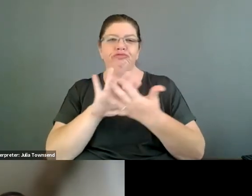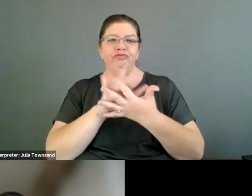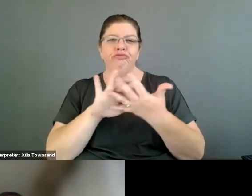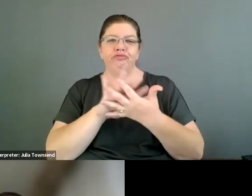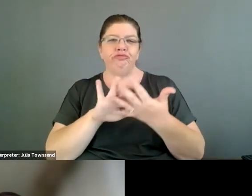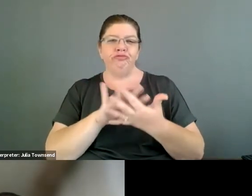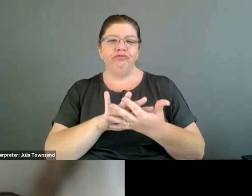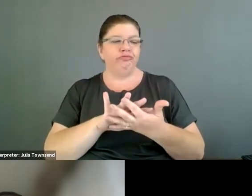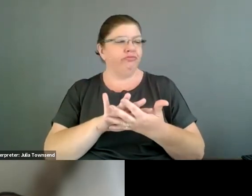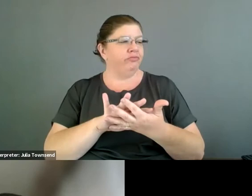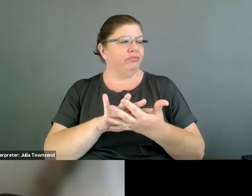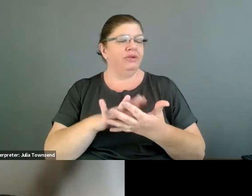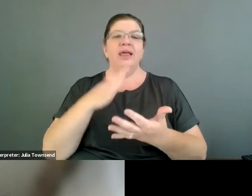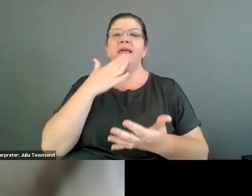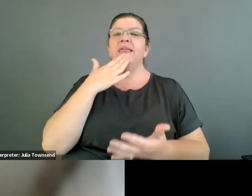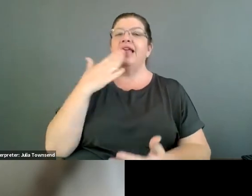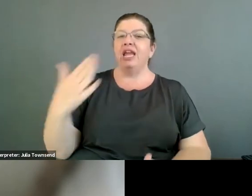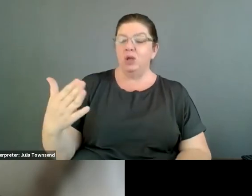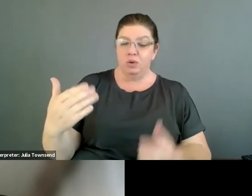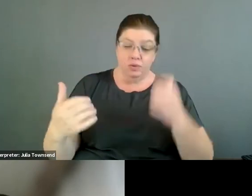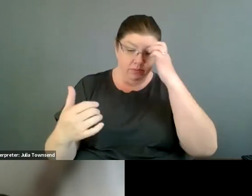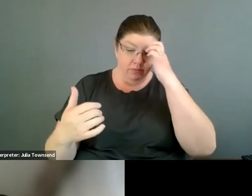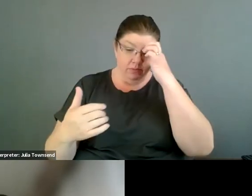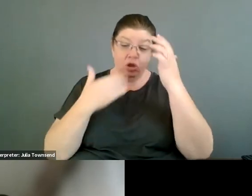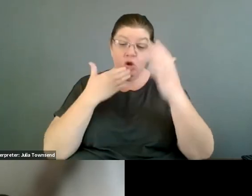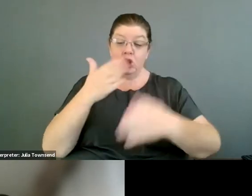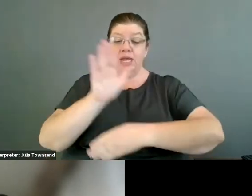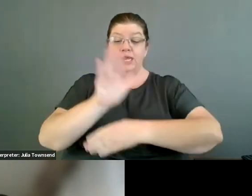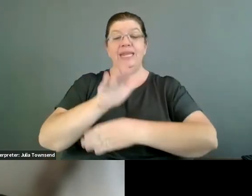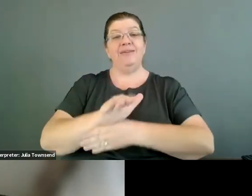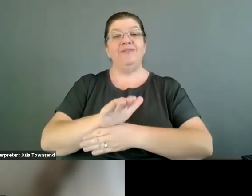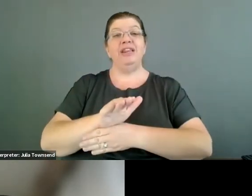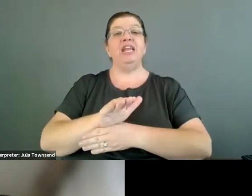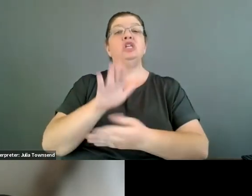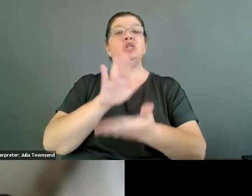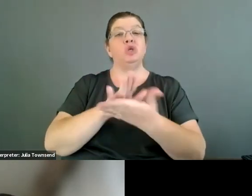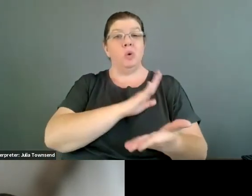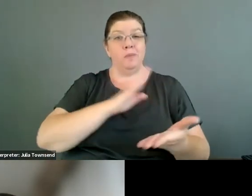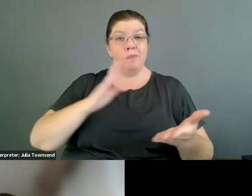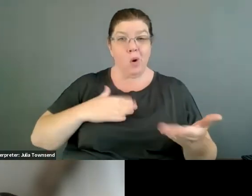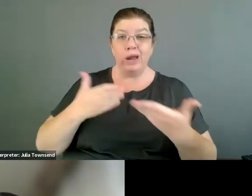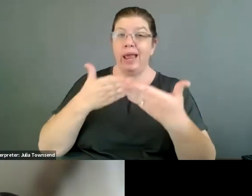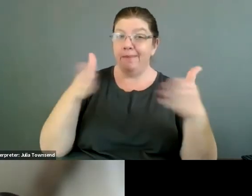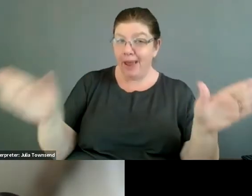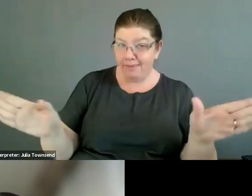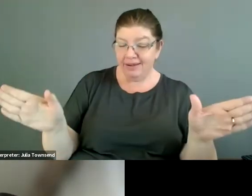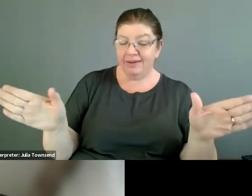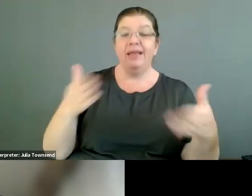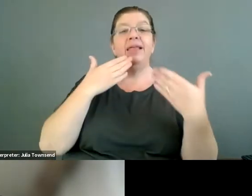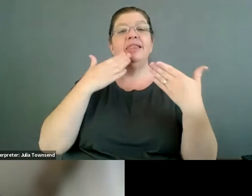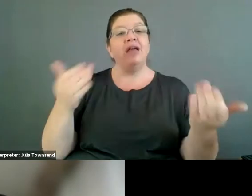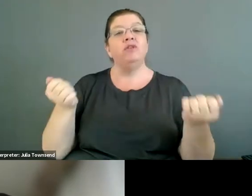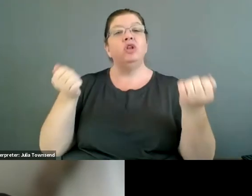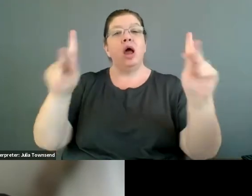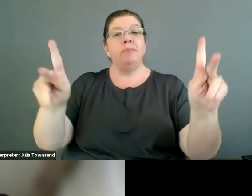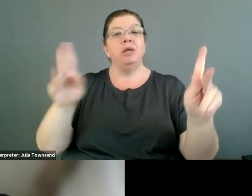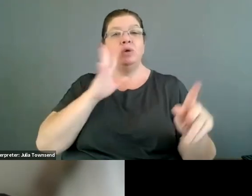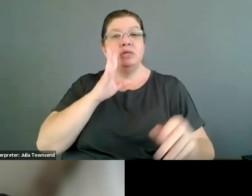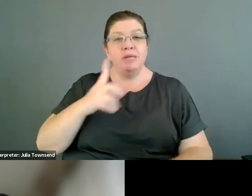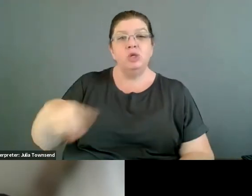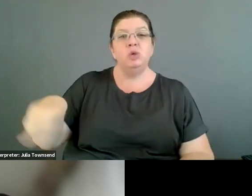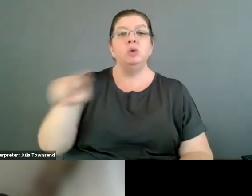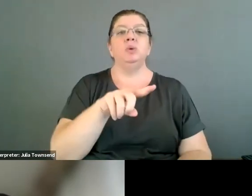Thank you. Thank you. Okay. Good evening, school board members and members of the public. Thank you for the opportunity to speak with